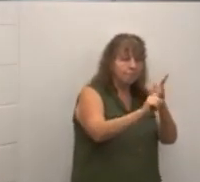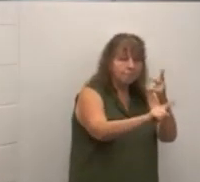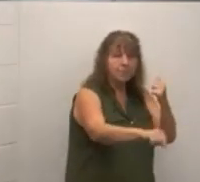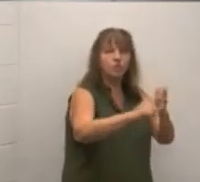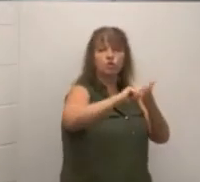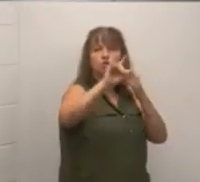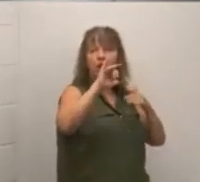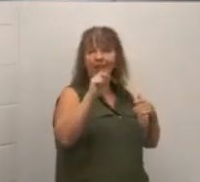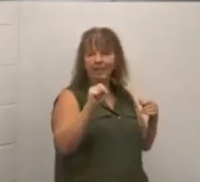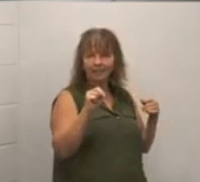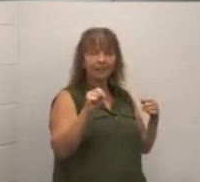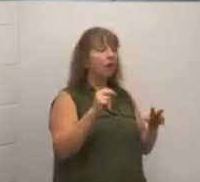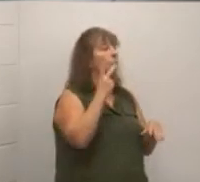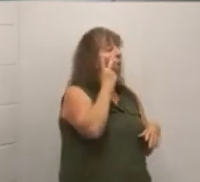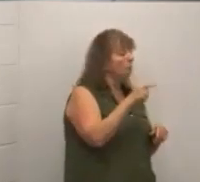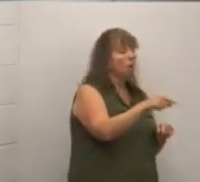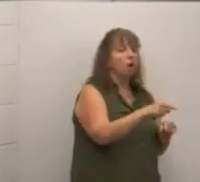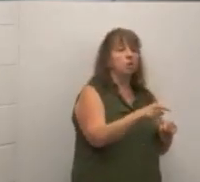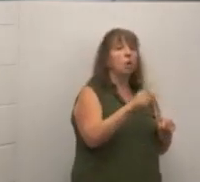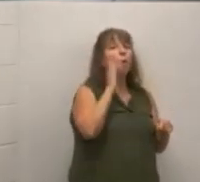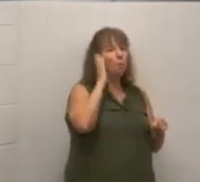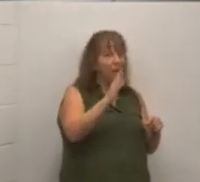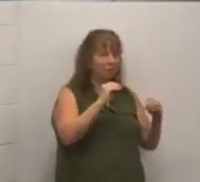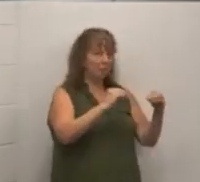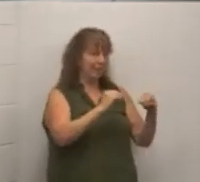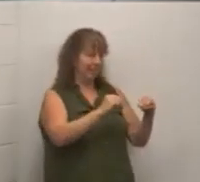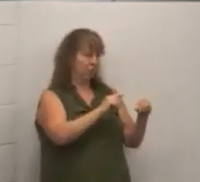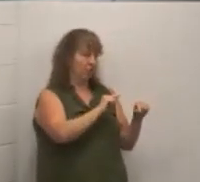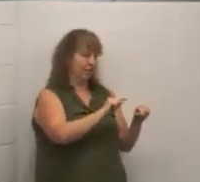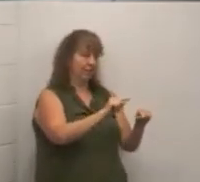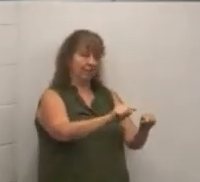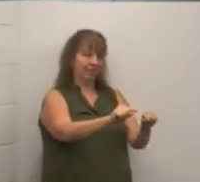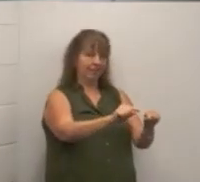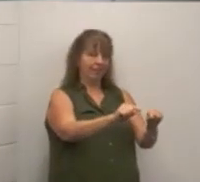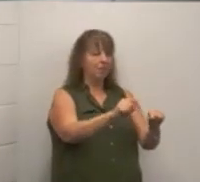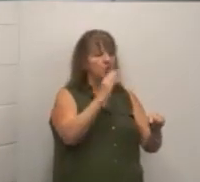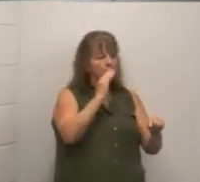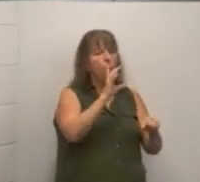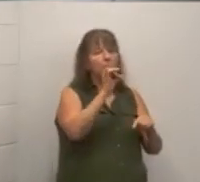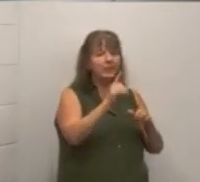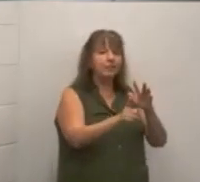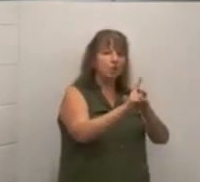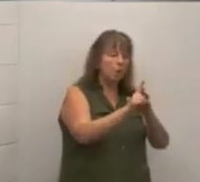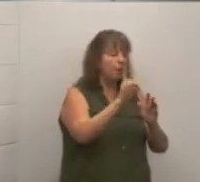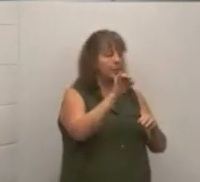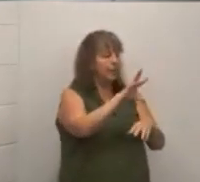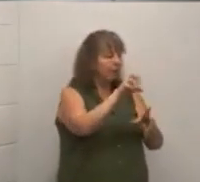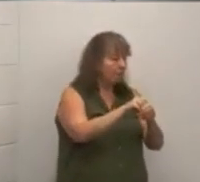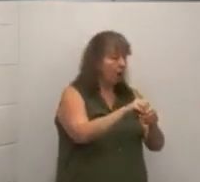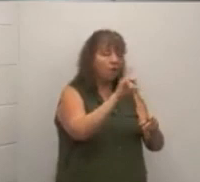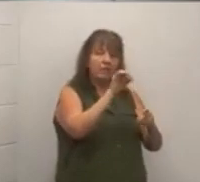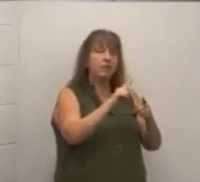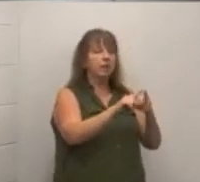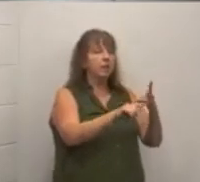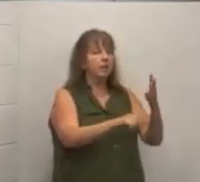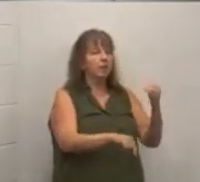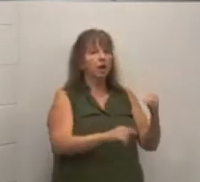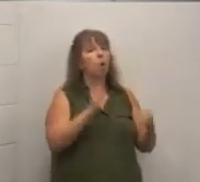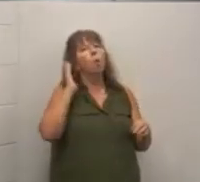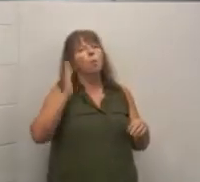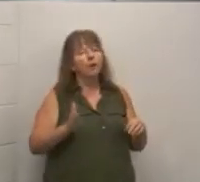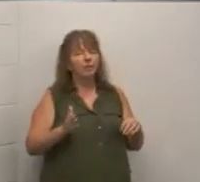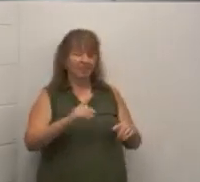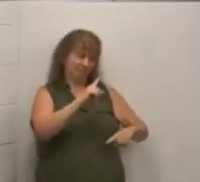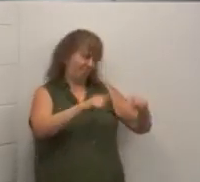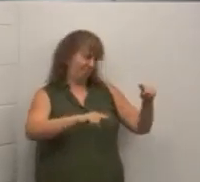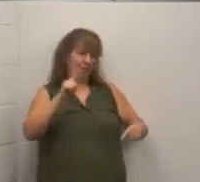some kind of way to account for kids' attendance and engagement in that learning every day. And it could take a variety